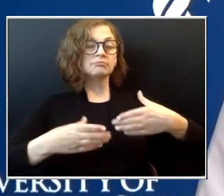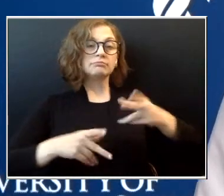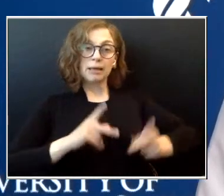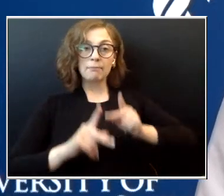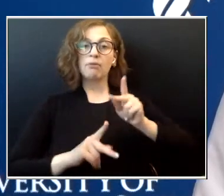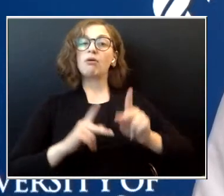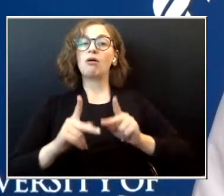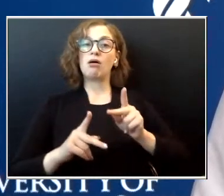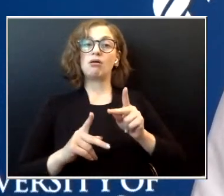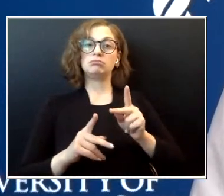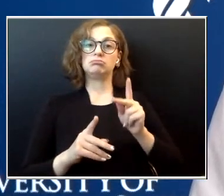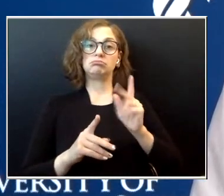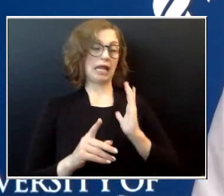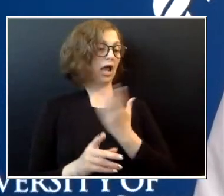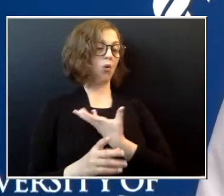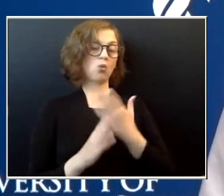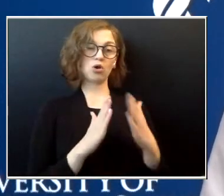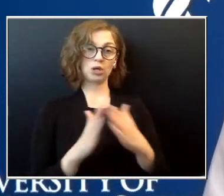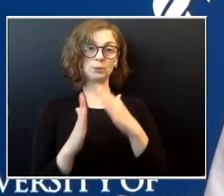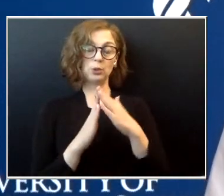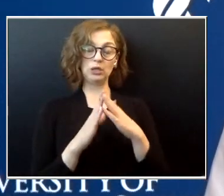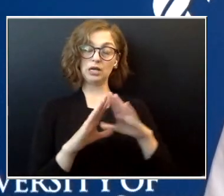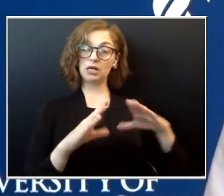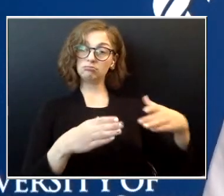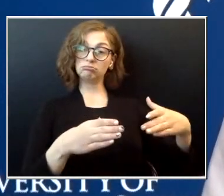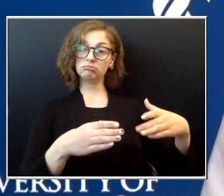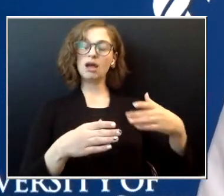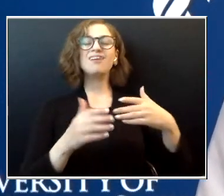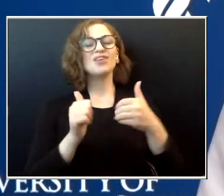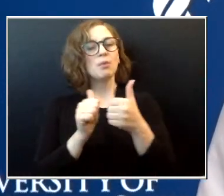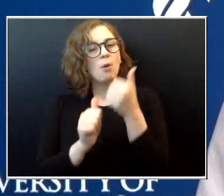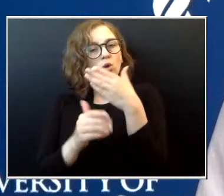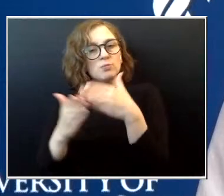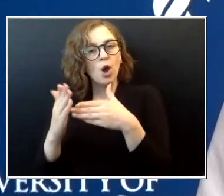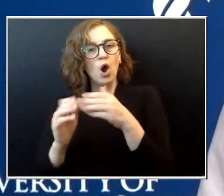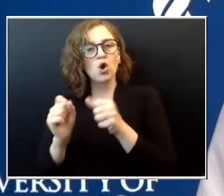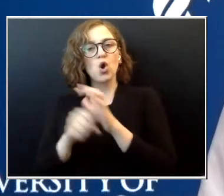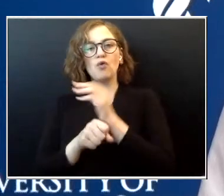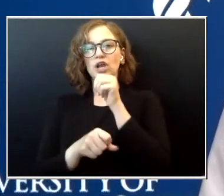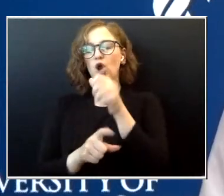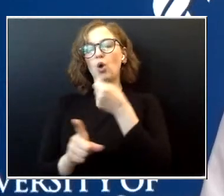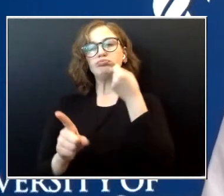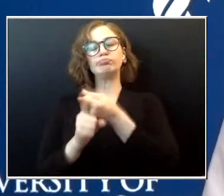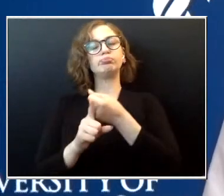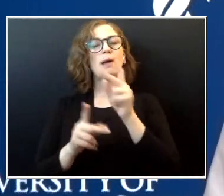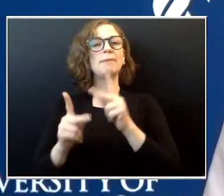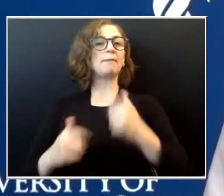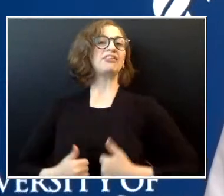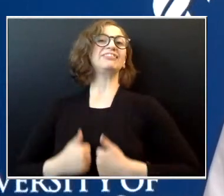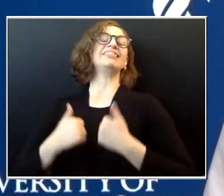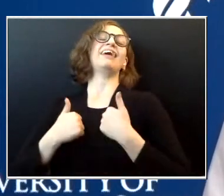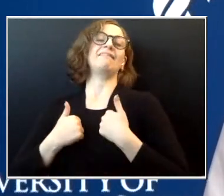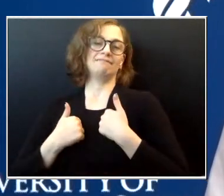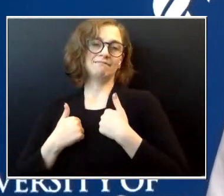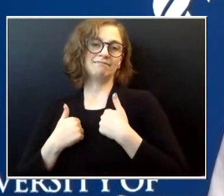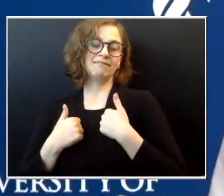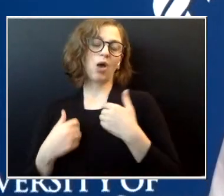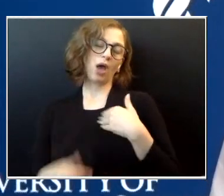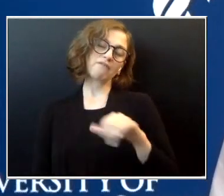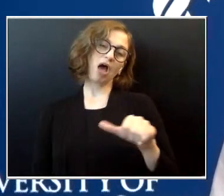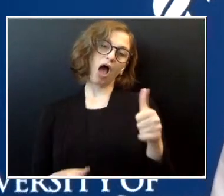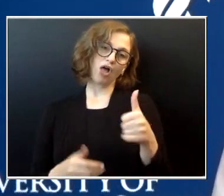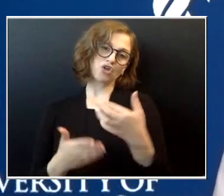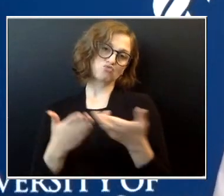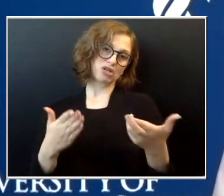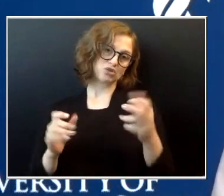community. Again, for the most part, COVID does not affect most people's lives, and we know that there are other resources we could be using to